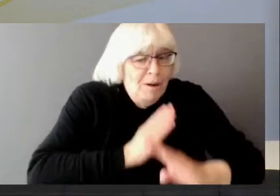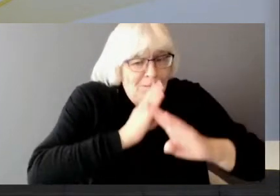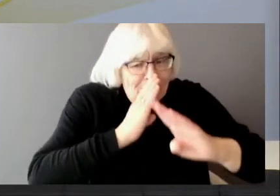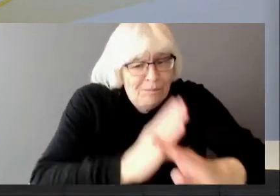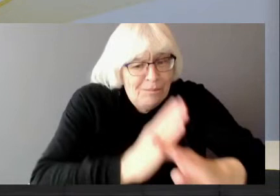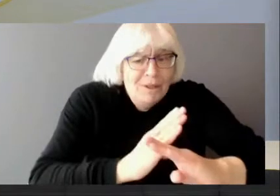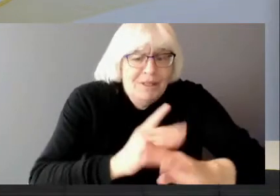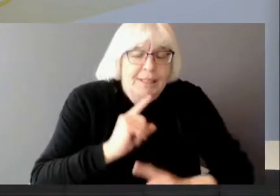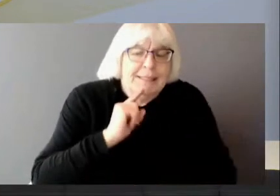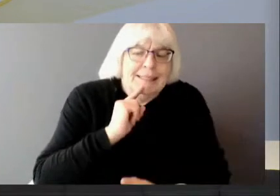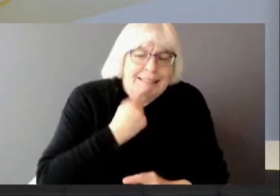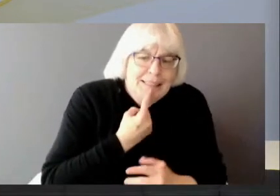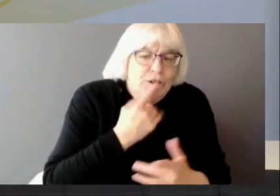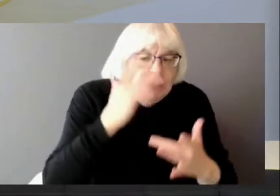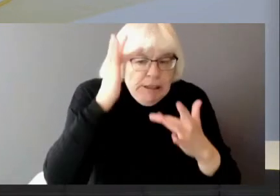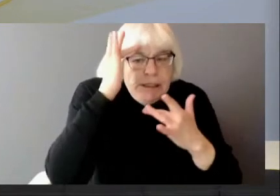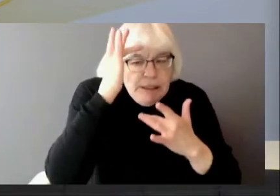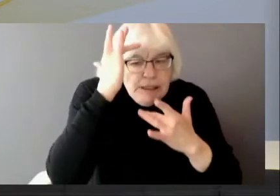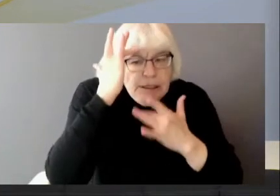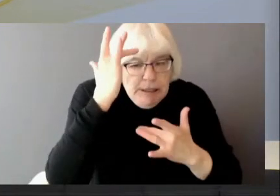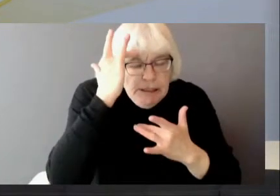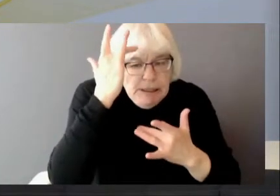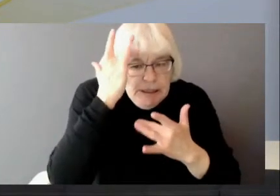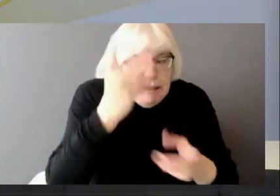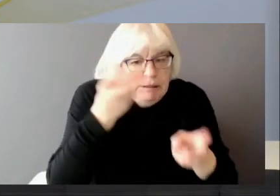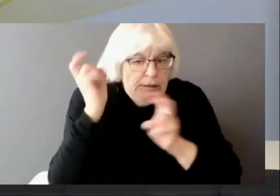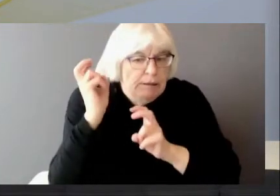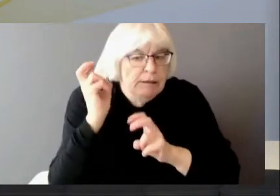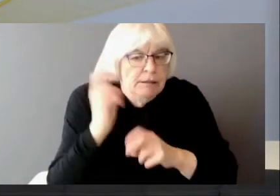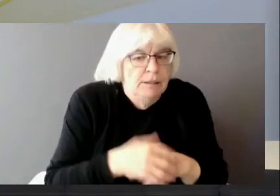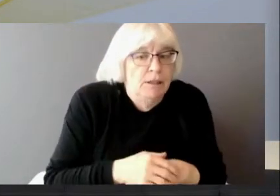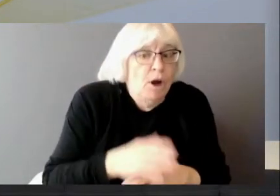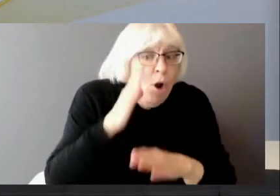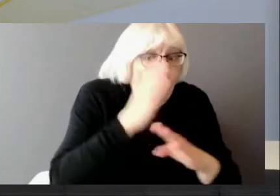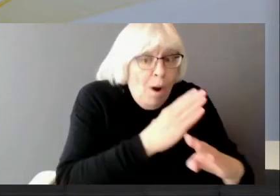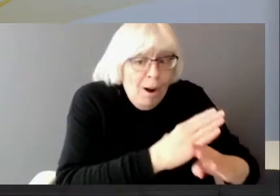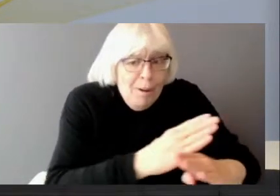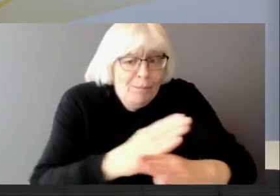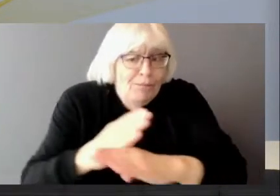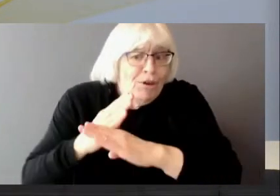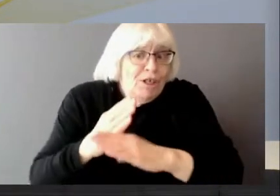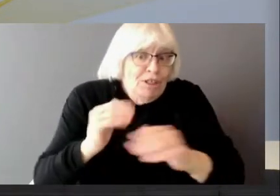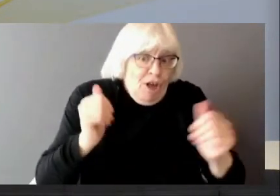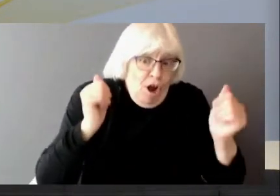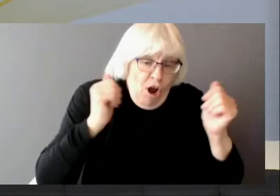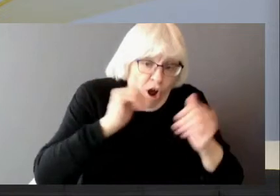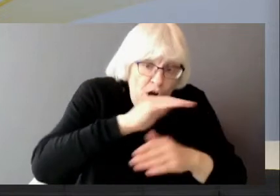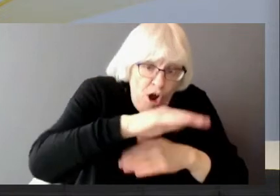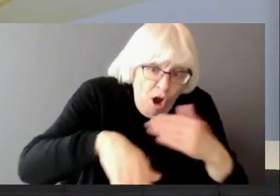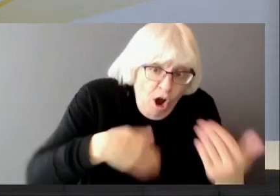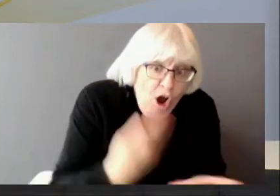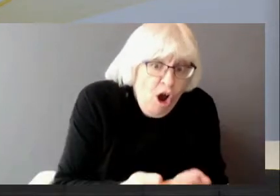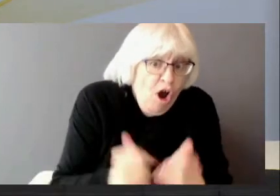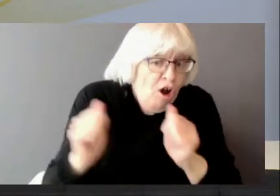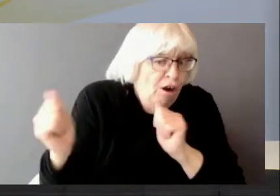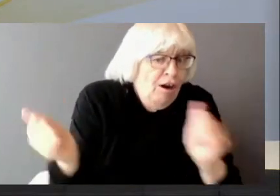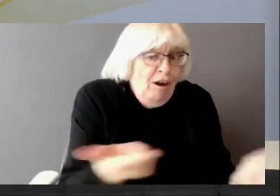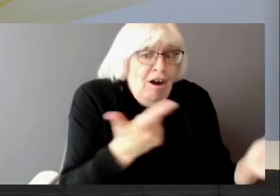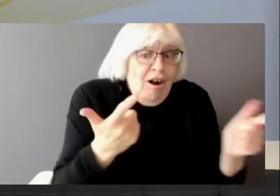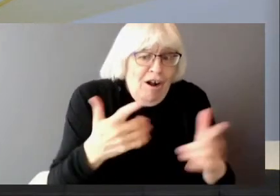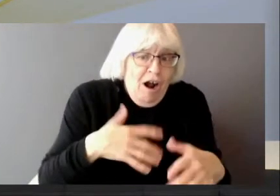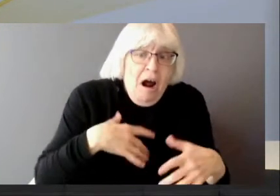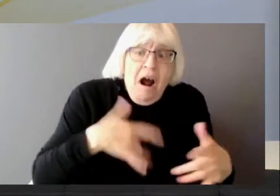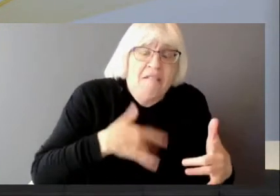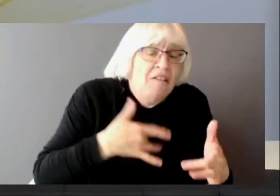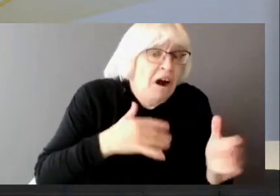not protect everyone from getting the virus and spreading it inadvertently through asymptomatic transmission, but it